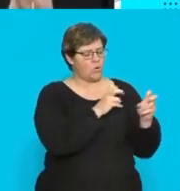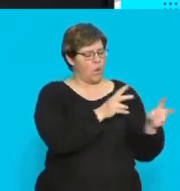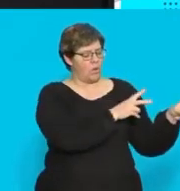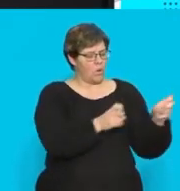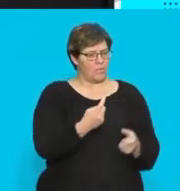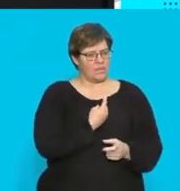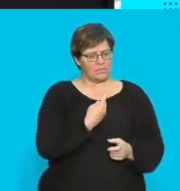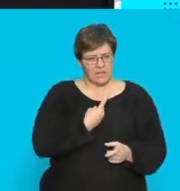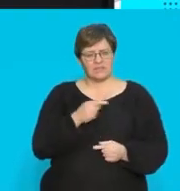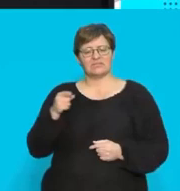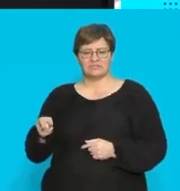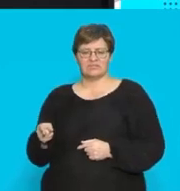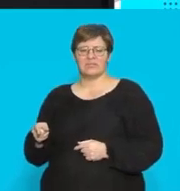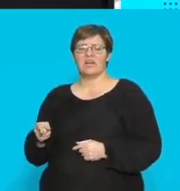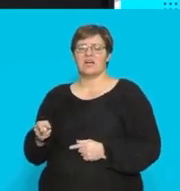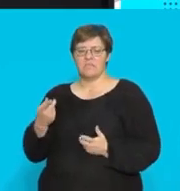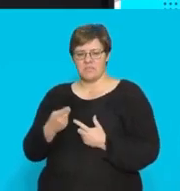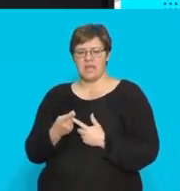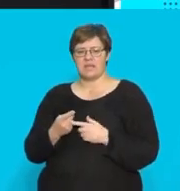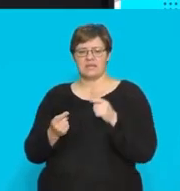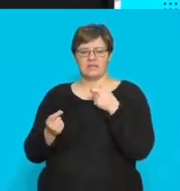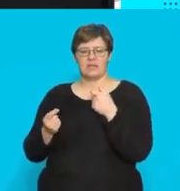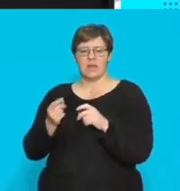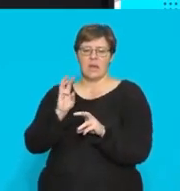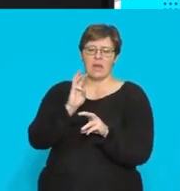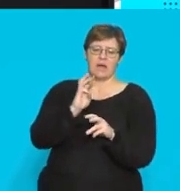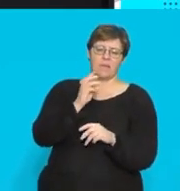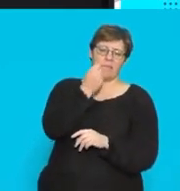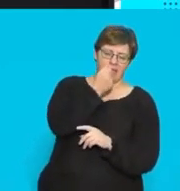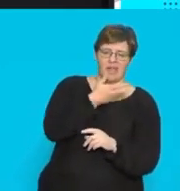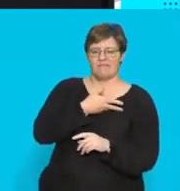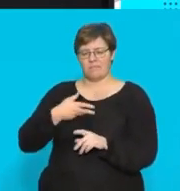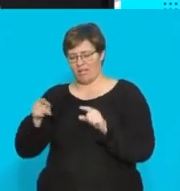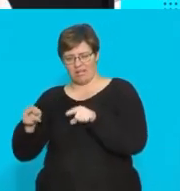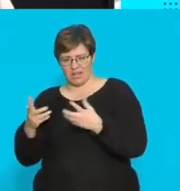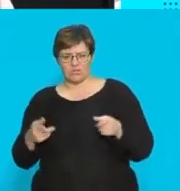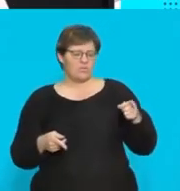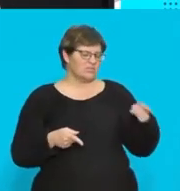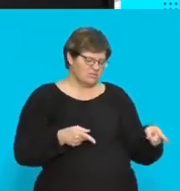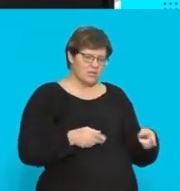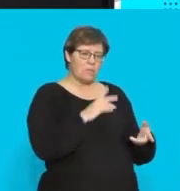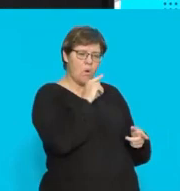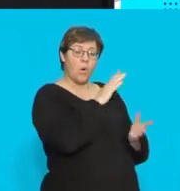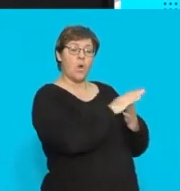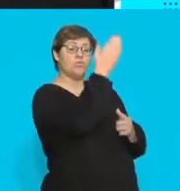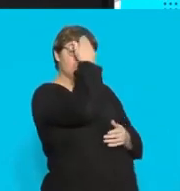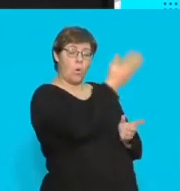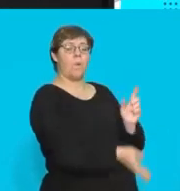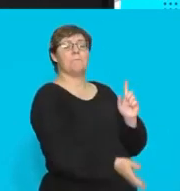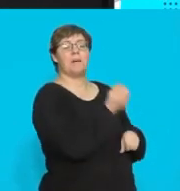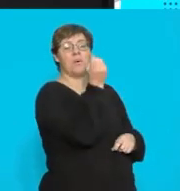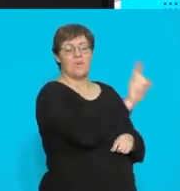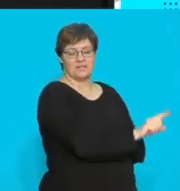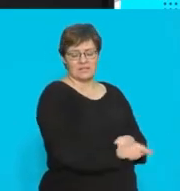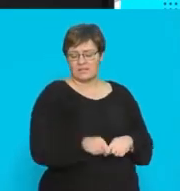more copies of themselves in two different kinds of ways. Asexual reproduction, where we have a more